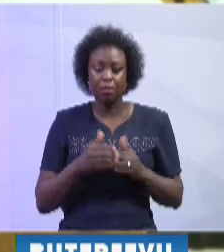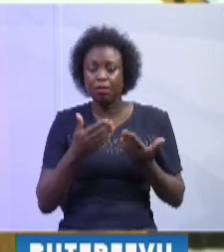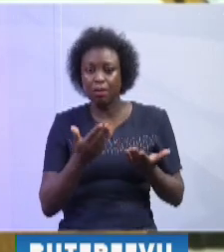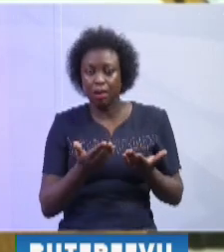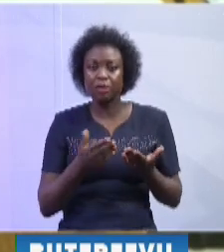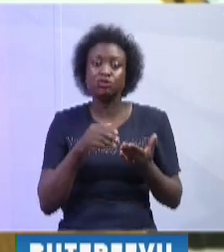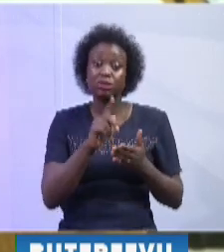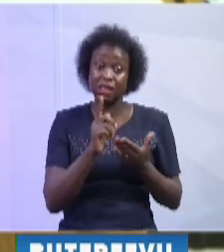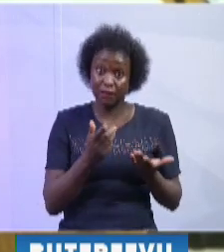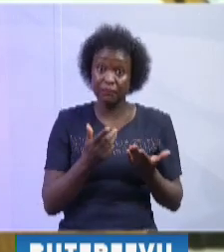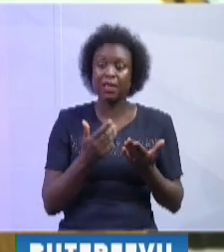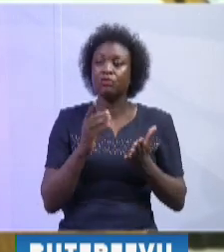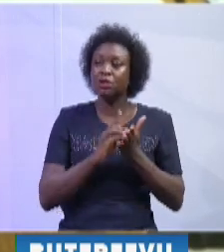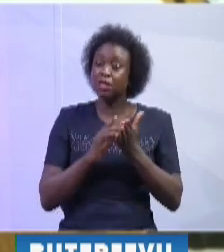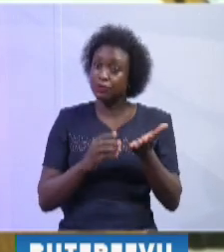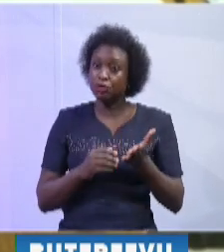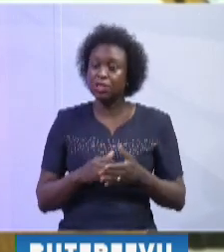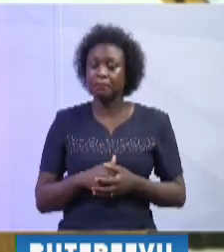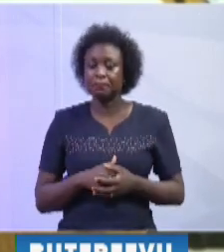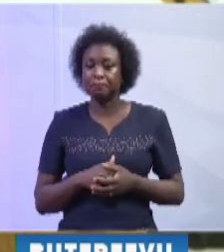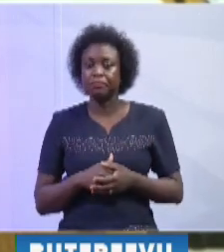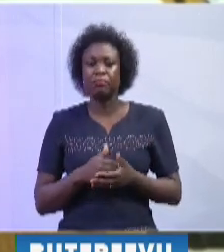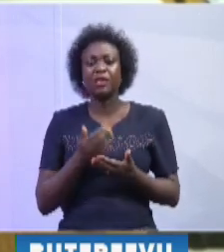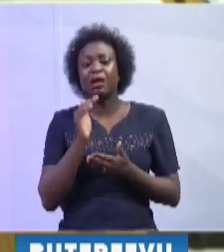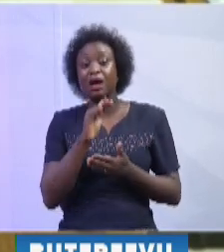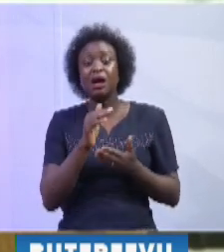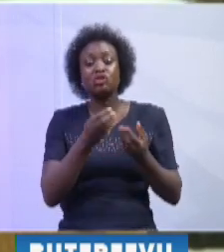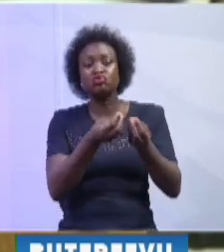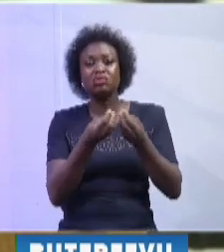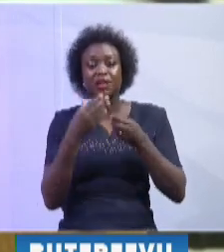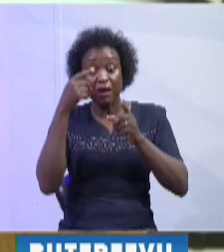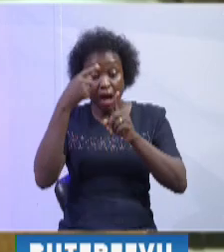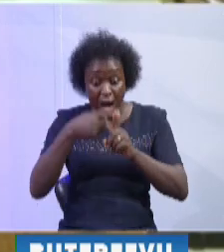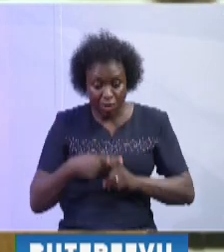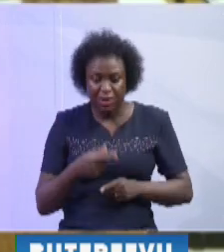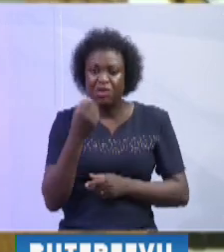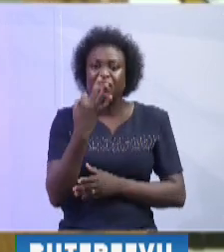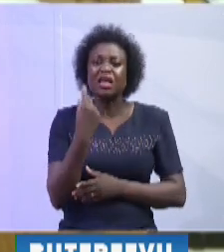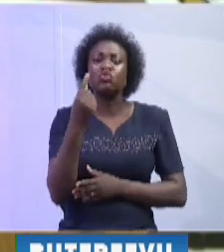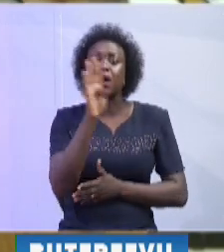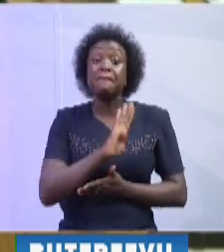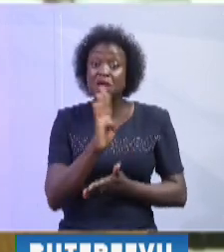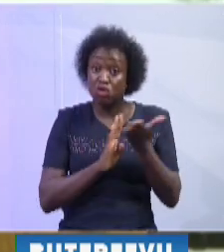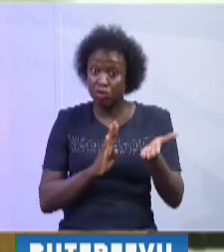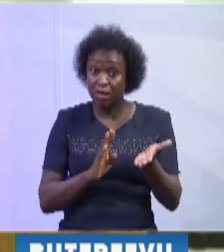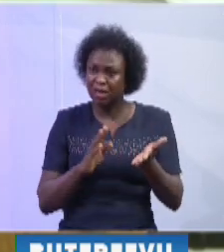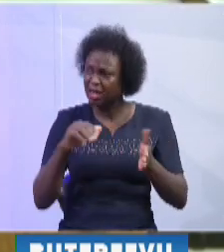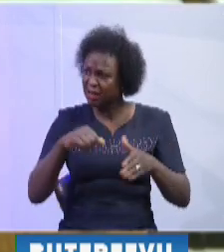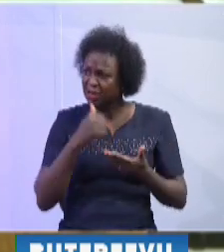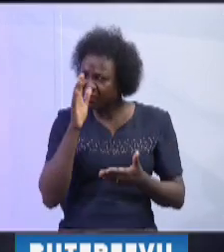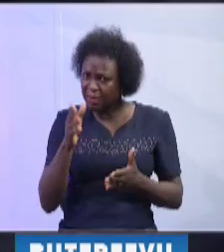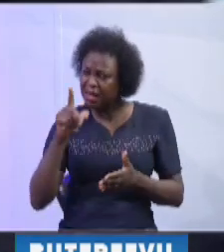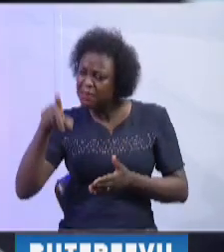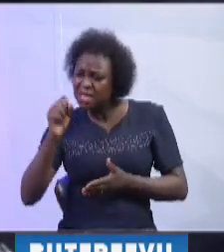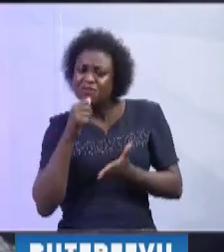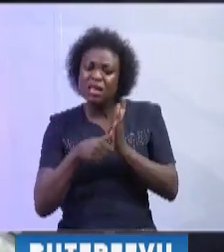vet doctor, to give accountability of the 31 billion. If I am lying, why was the PS writing